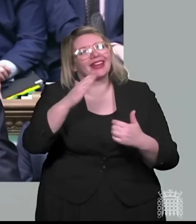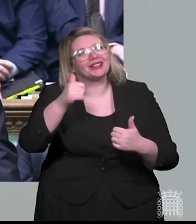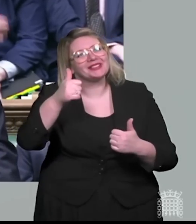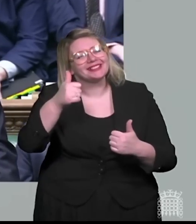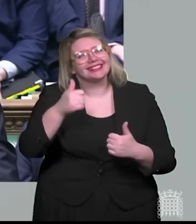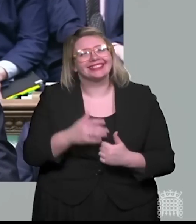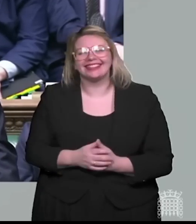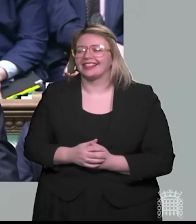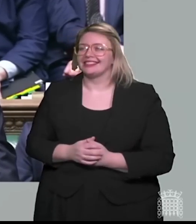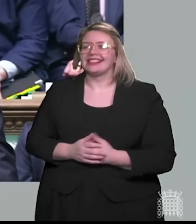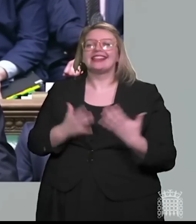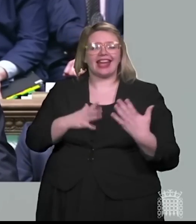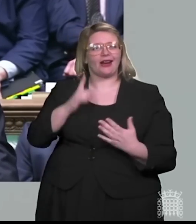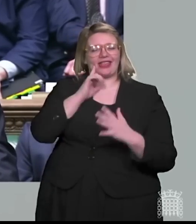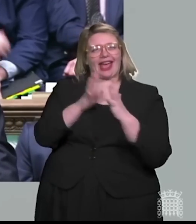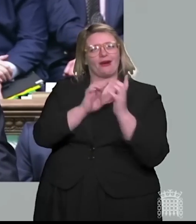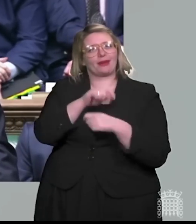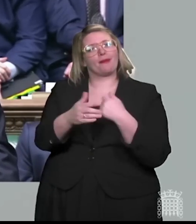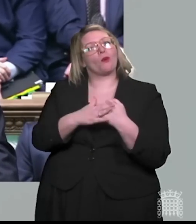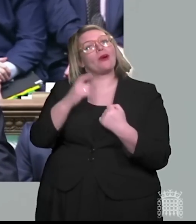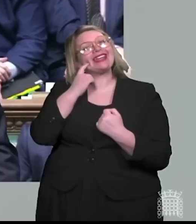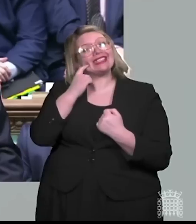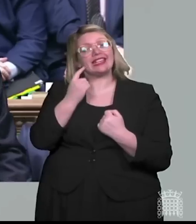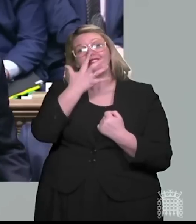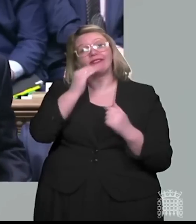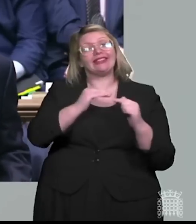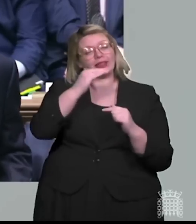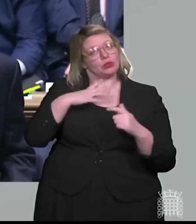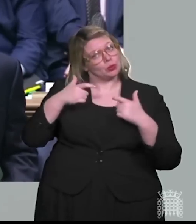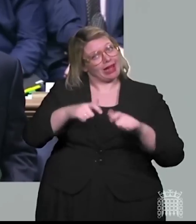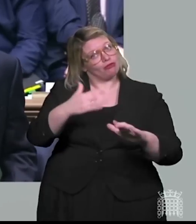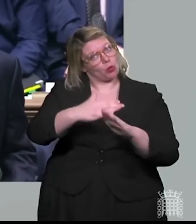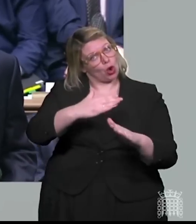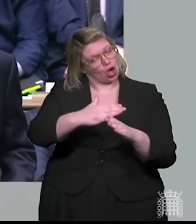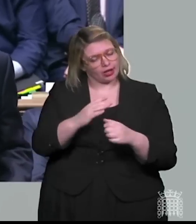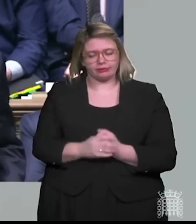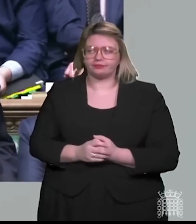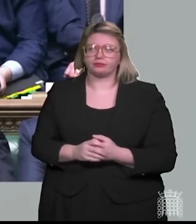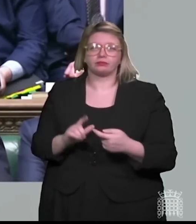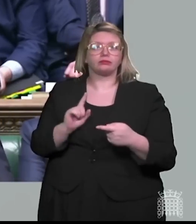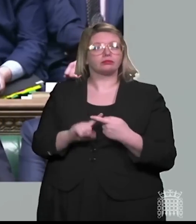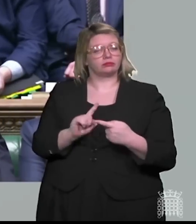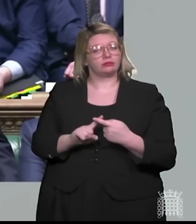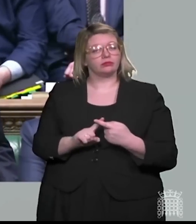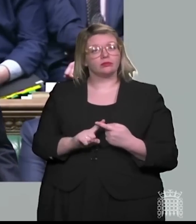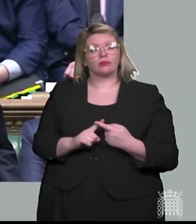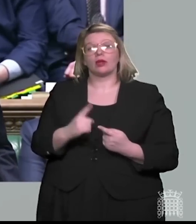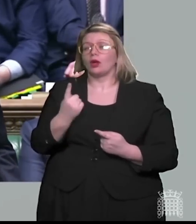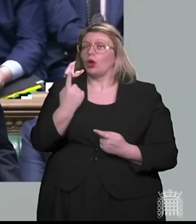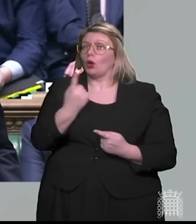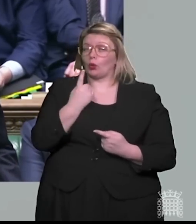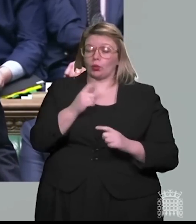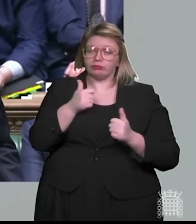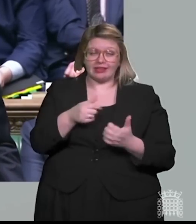3 steps to make it easier for those who wish to work longer. First, we will increase the number of people who get the best